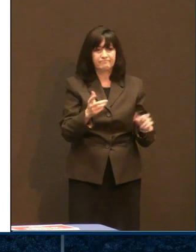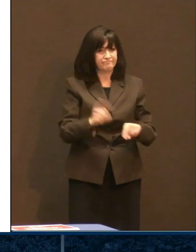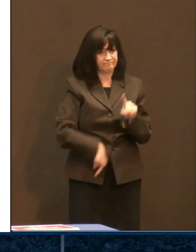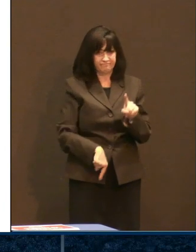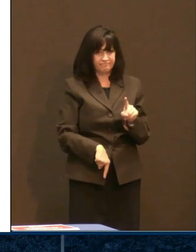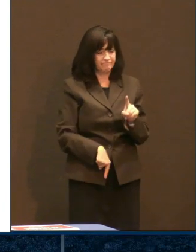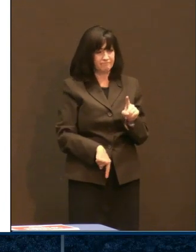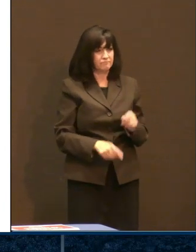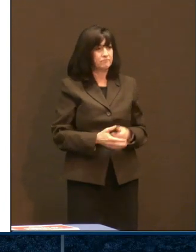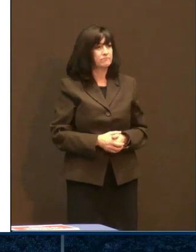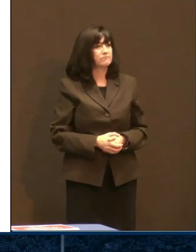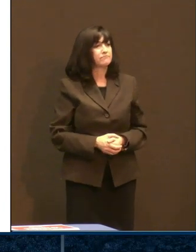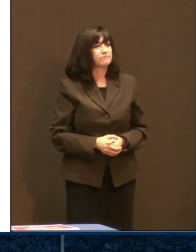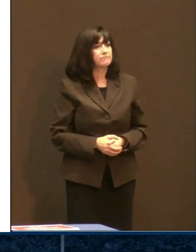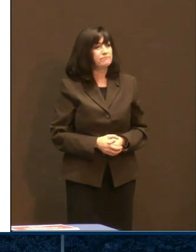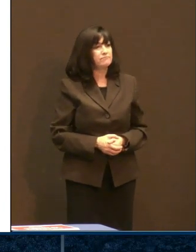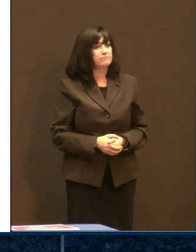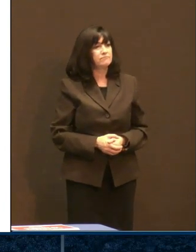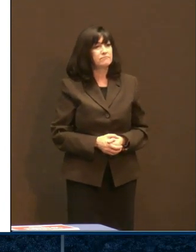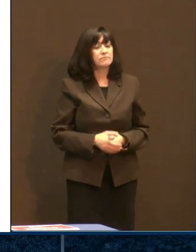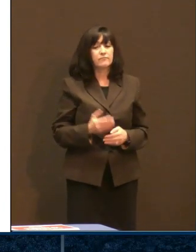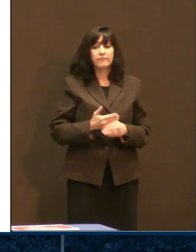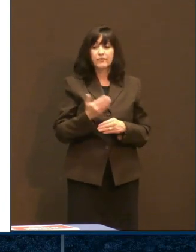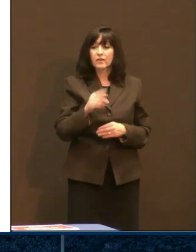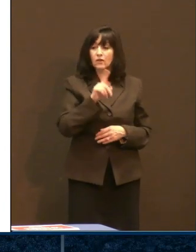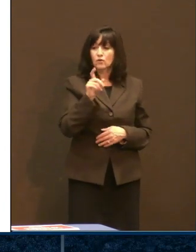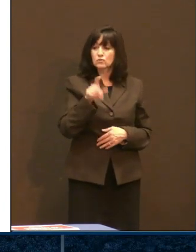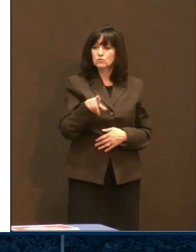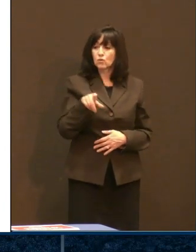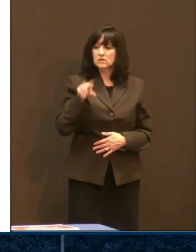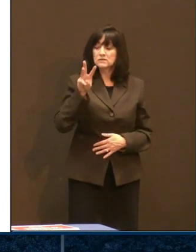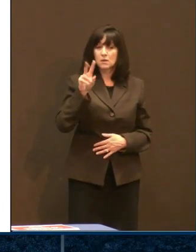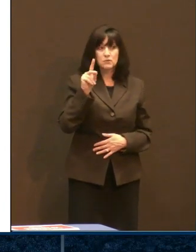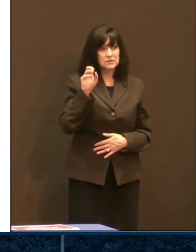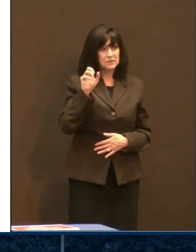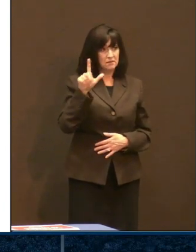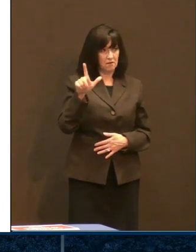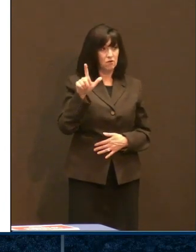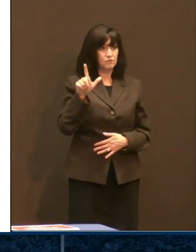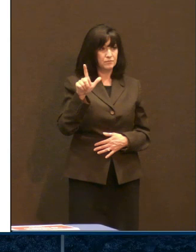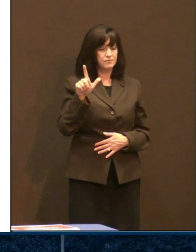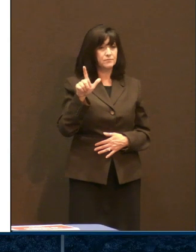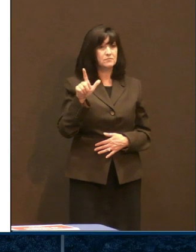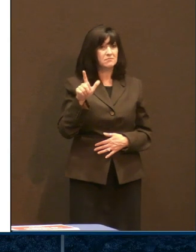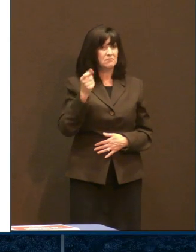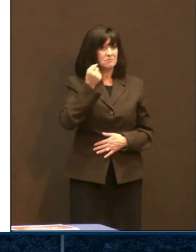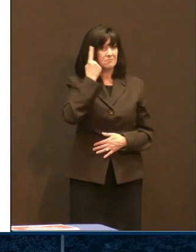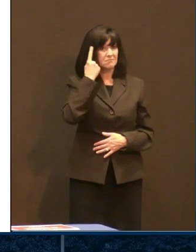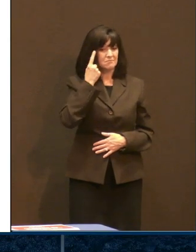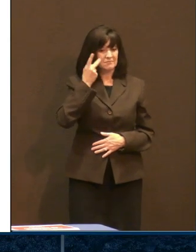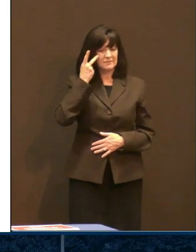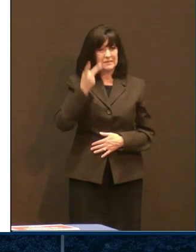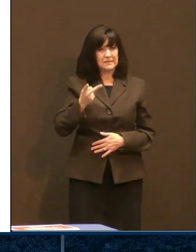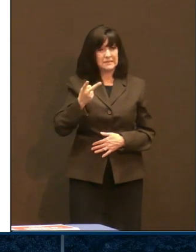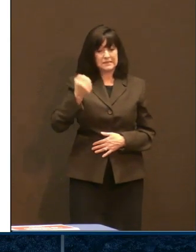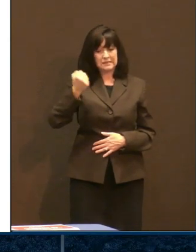The next question is from Sean Green at WDEL. He says, with Sussex County being a hotspot and the rate of COVID-19 cases in Newcastle County and